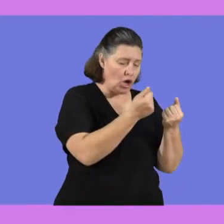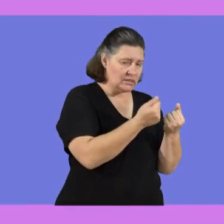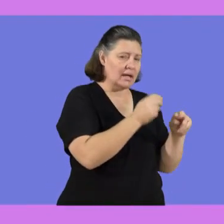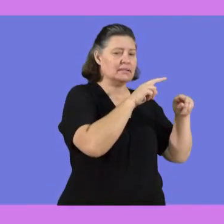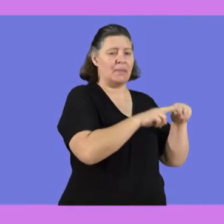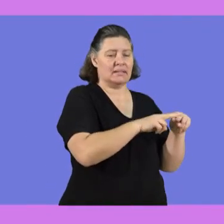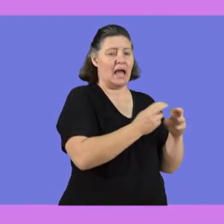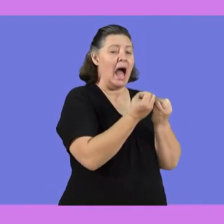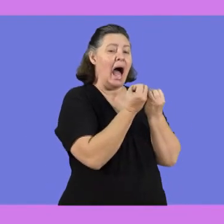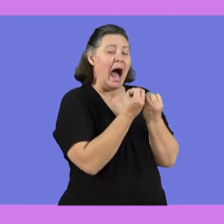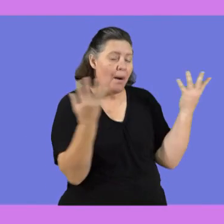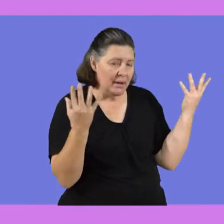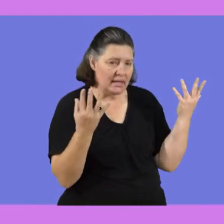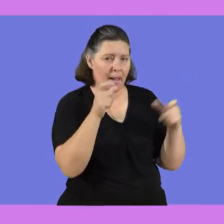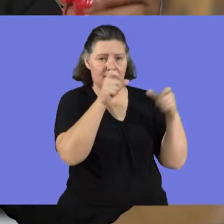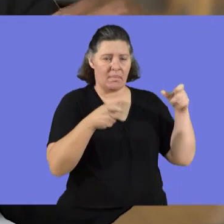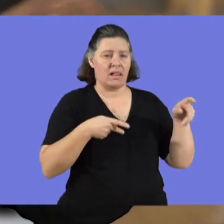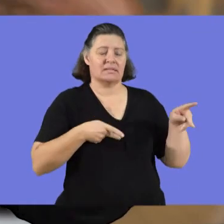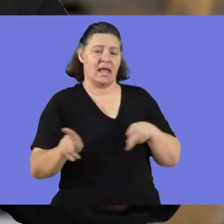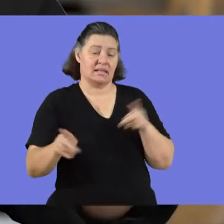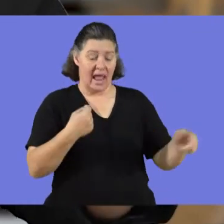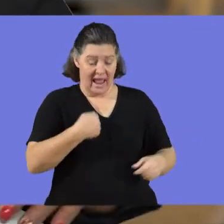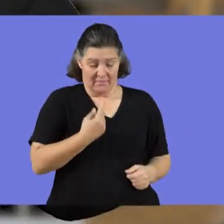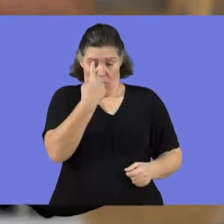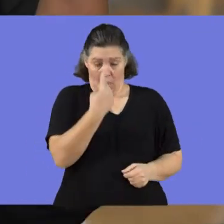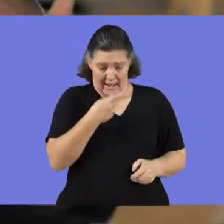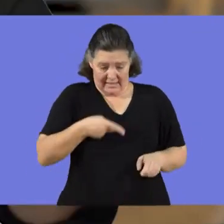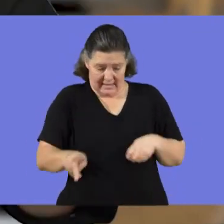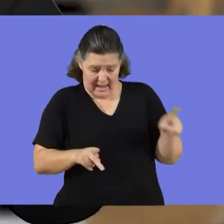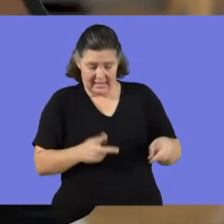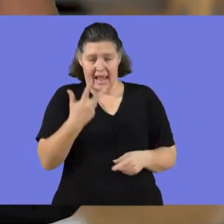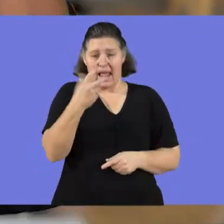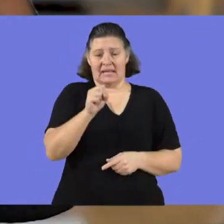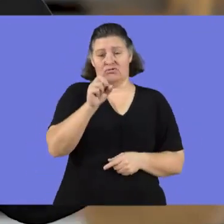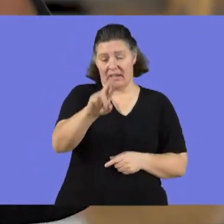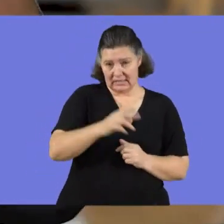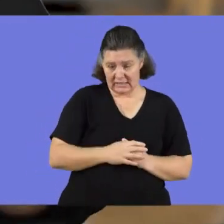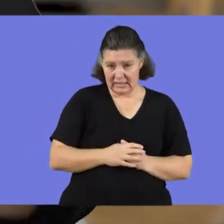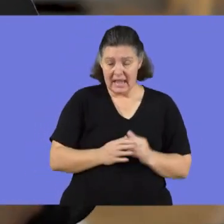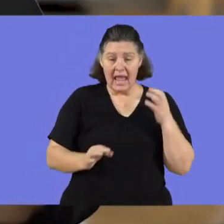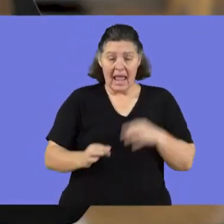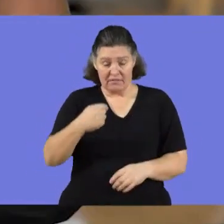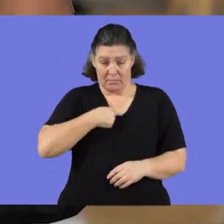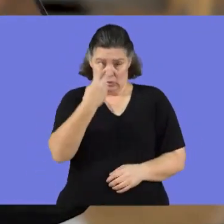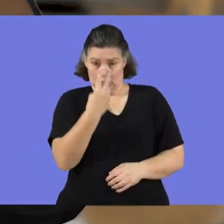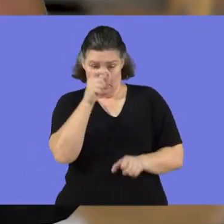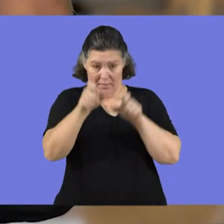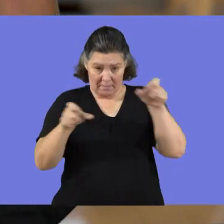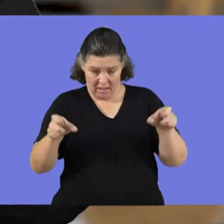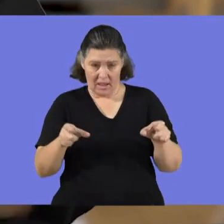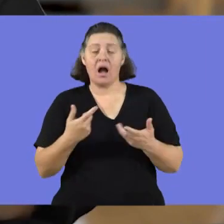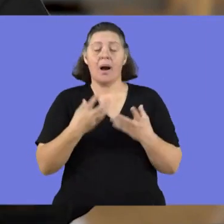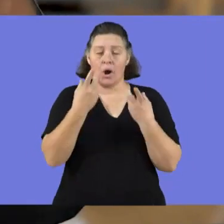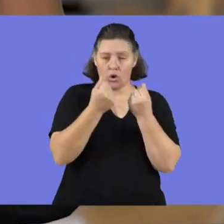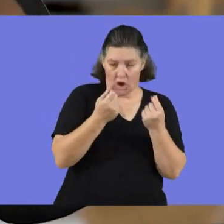is independent. Then the cost will depend on how many people are skating. The number of people